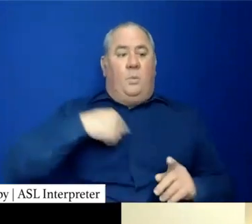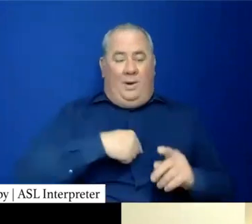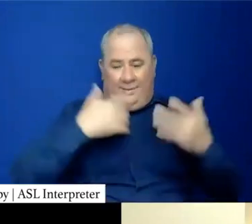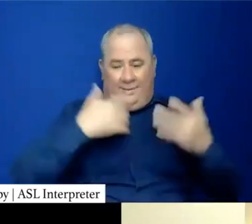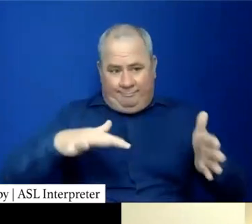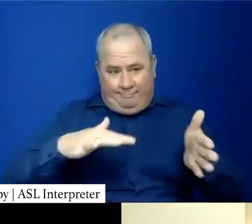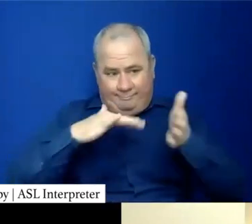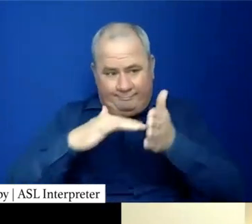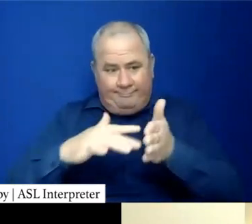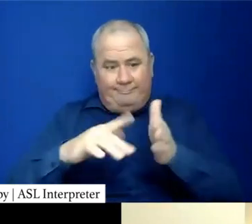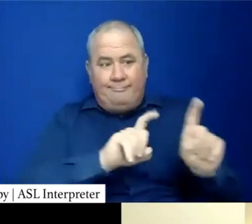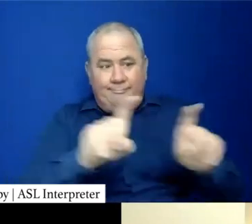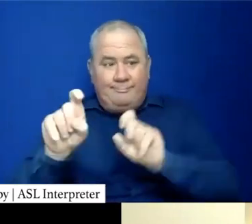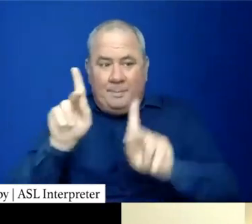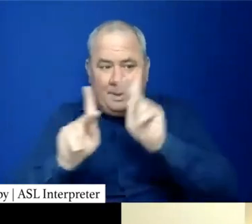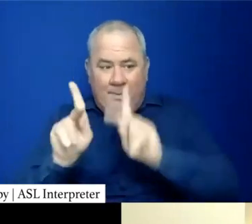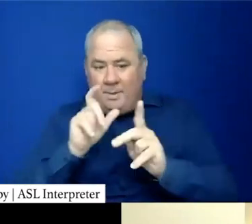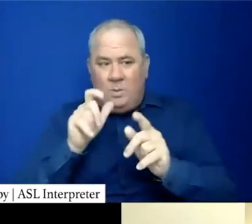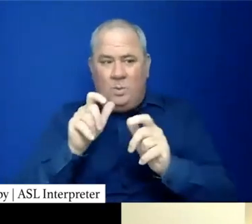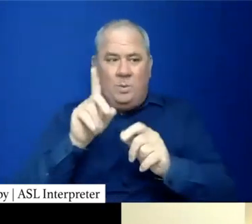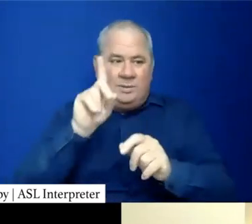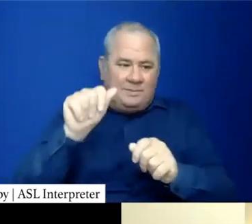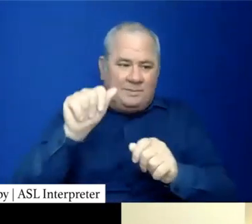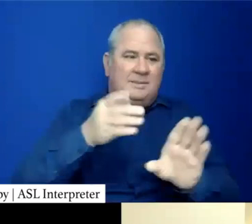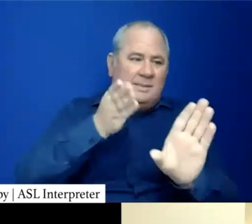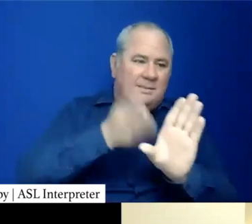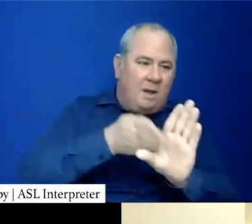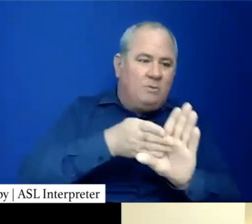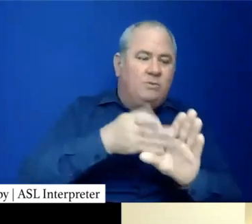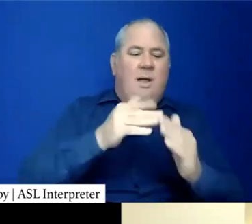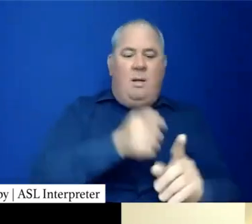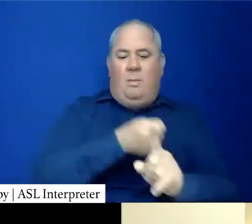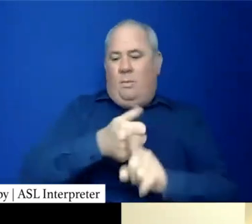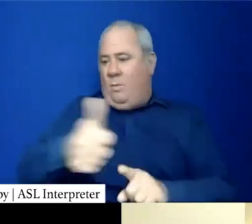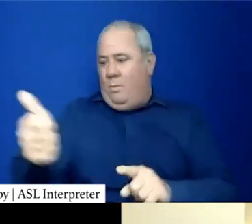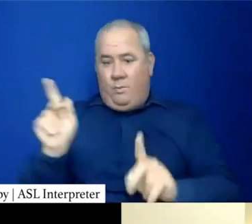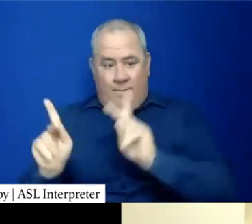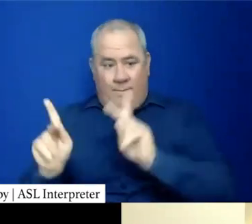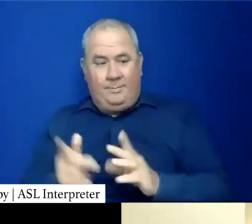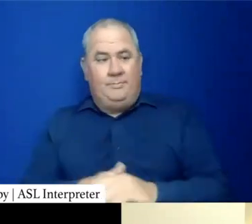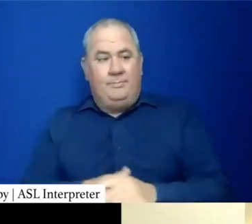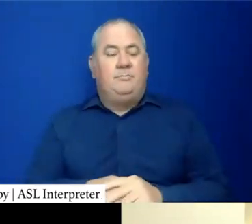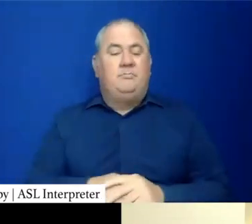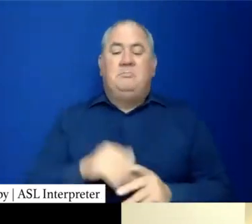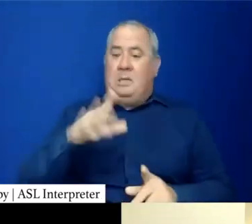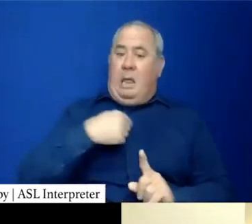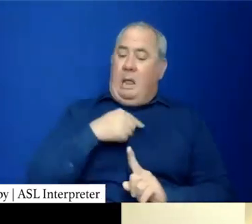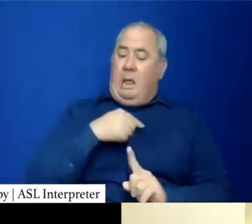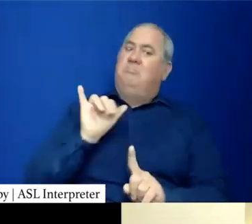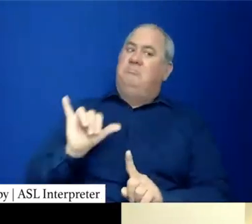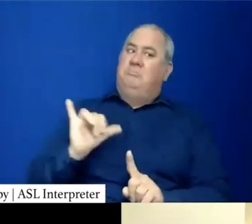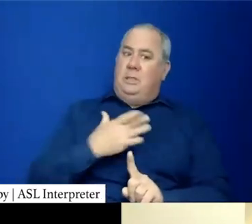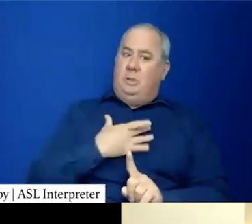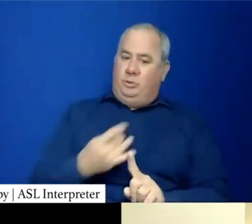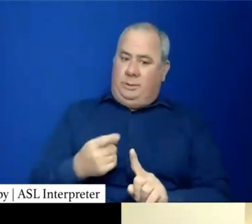disabled psychologists what advice would you give to training with disabled disability, it was really interesting because the individual with